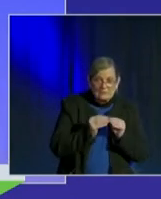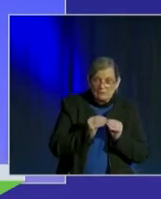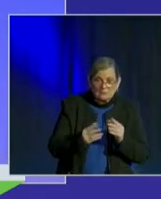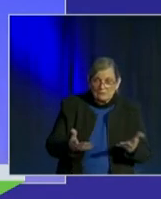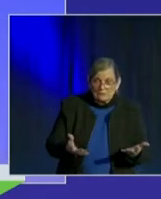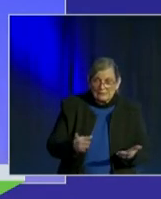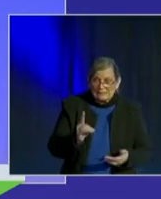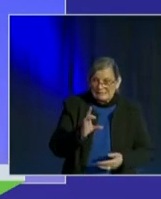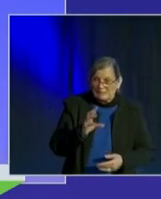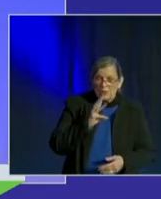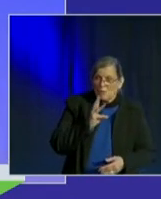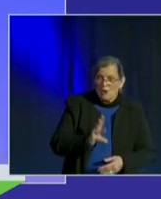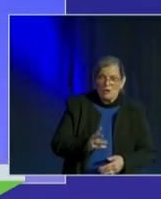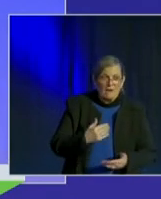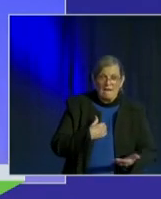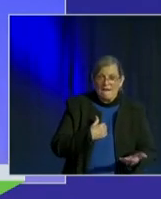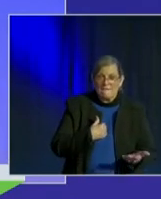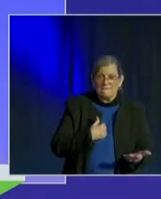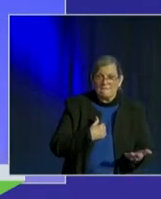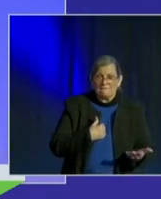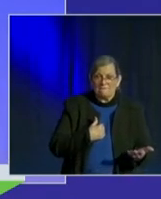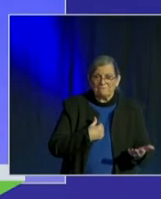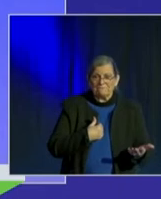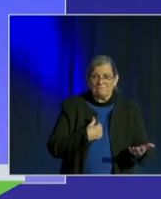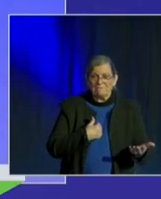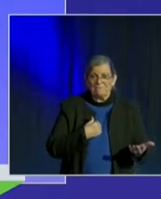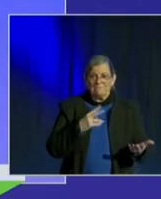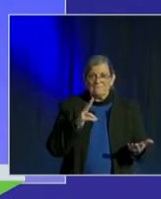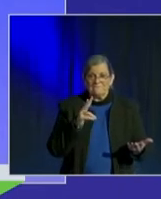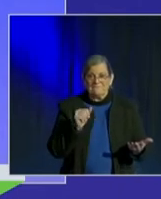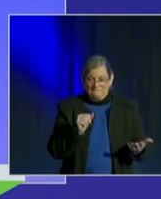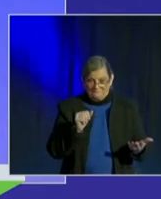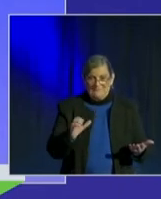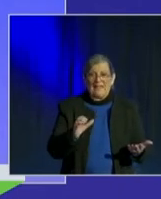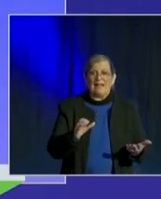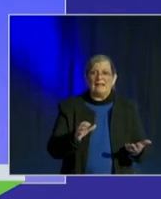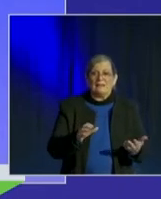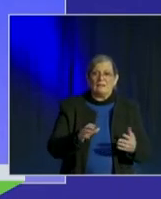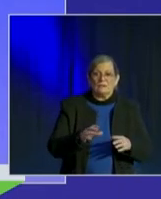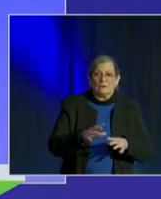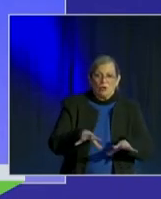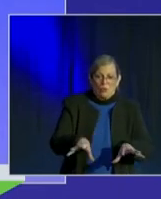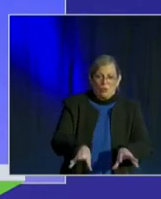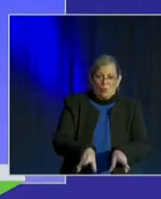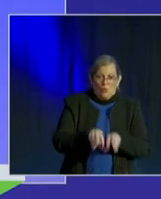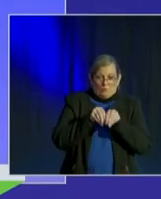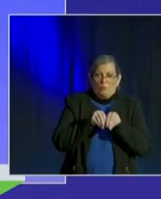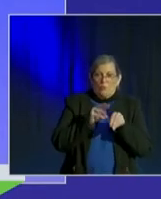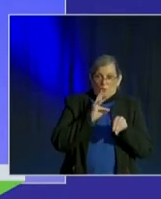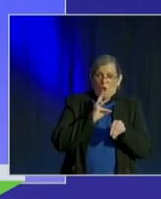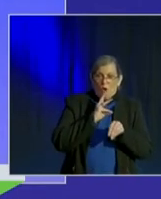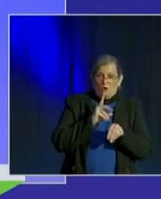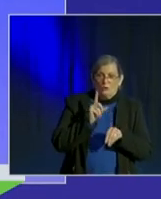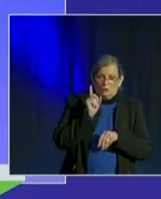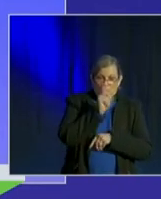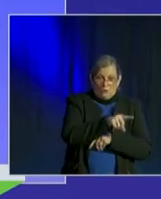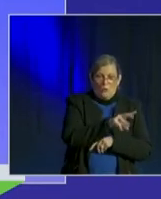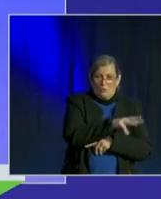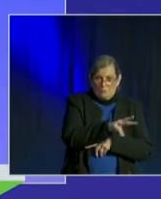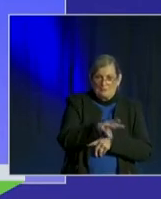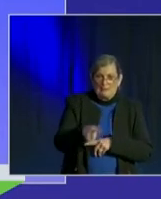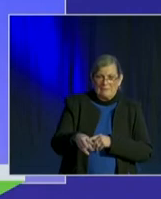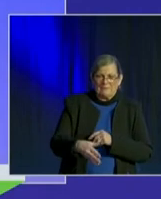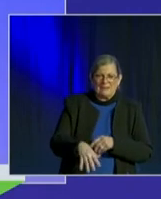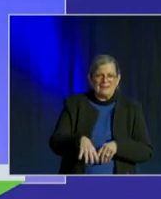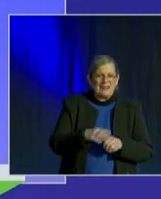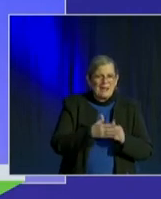back valve program that you can go to their website and you can get more information about that will help individuals who